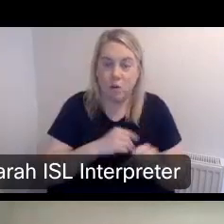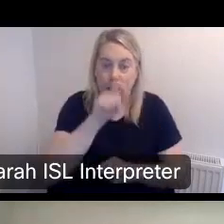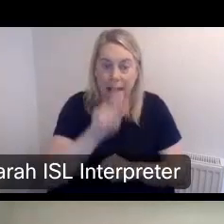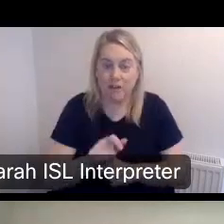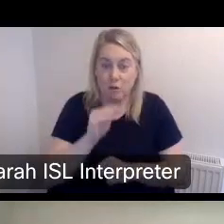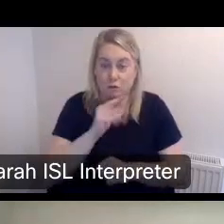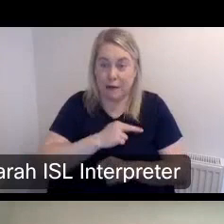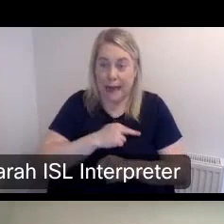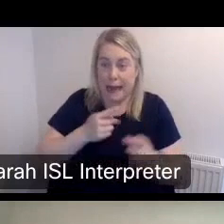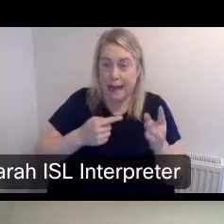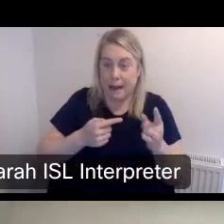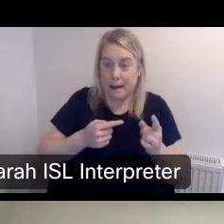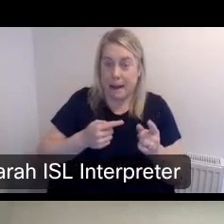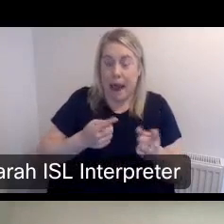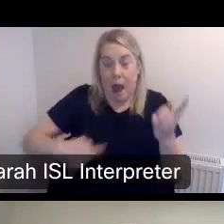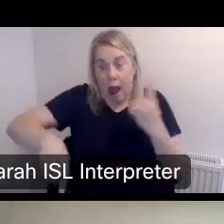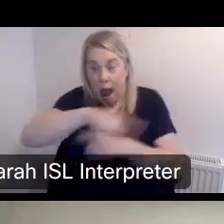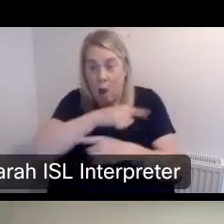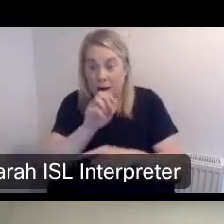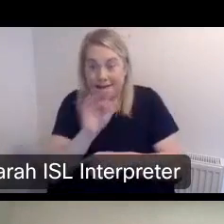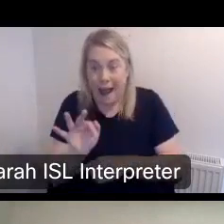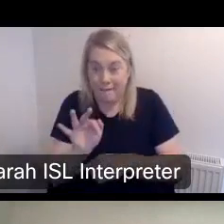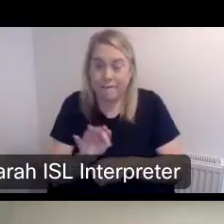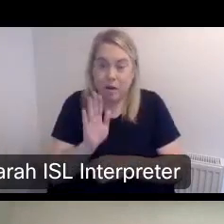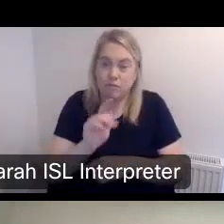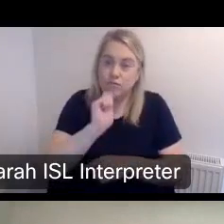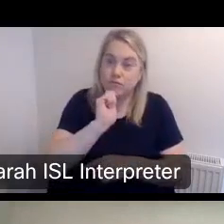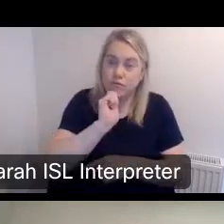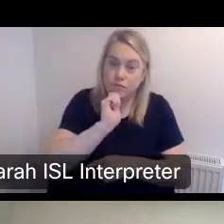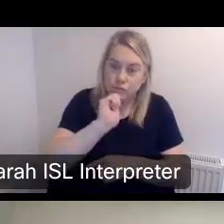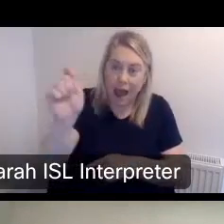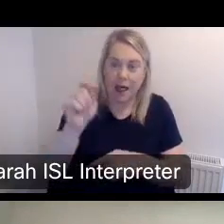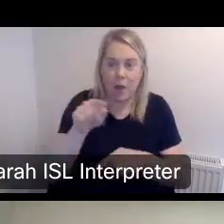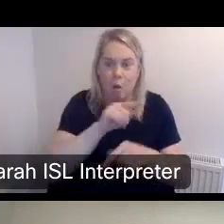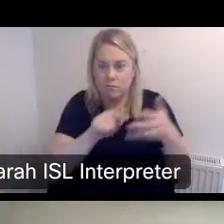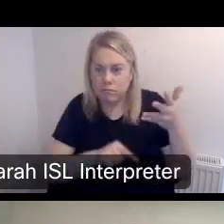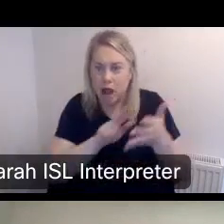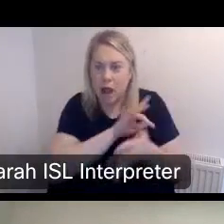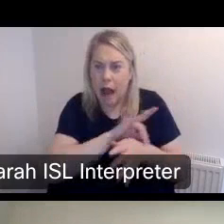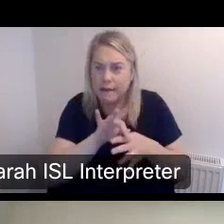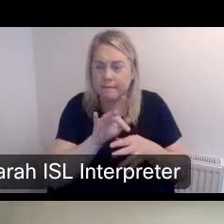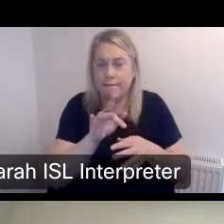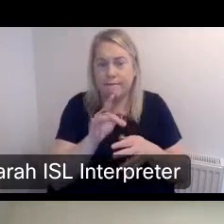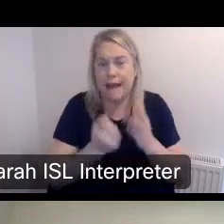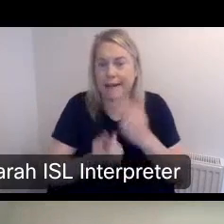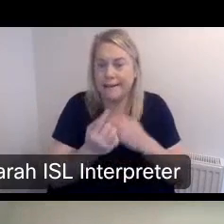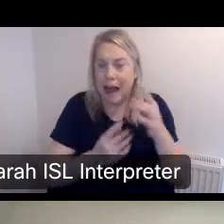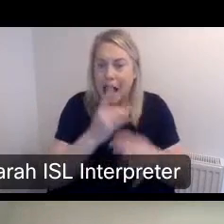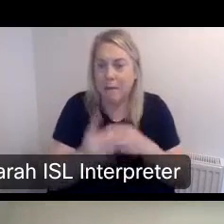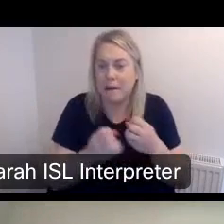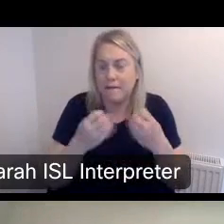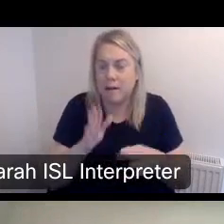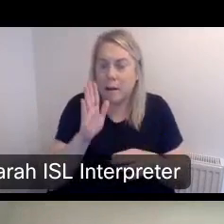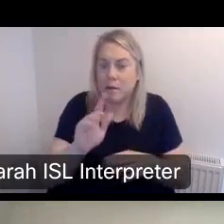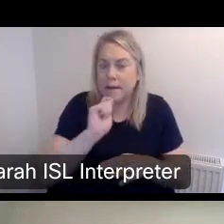been very much that all our staff are required to report those types of incidents. We would obviously say that they need to report them